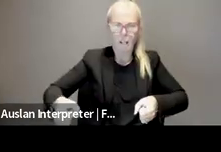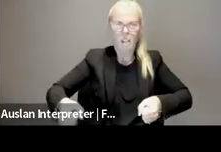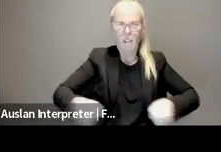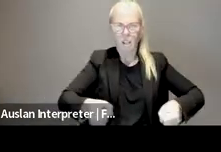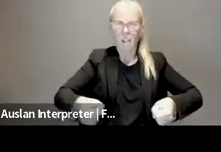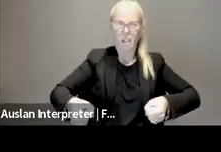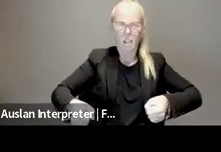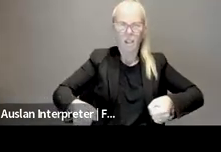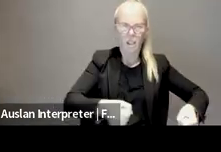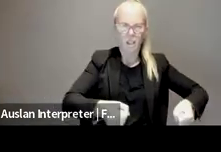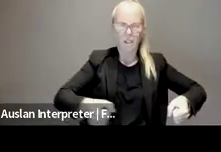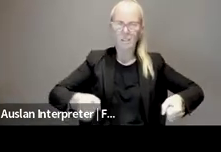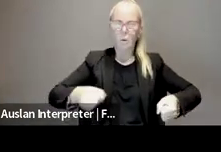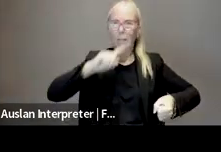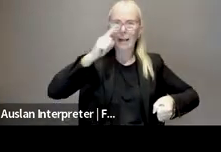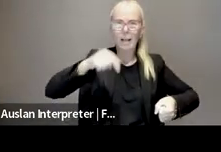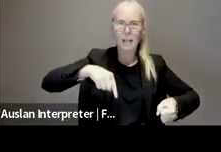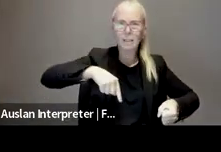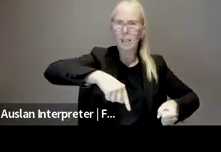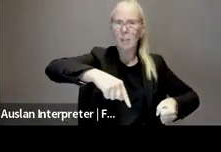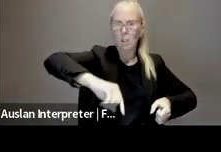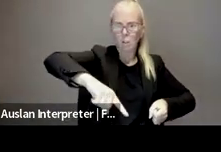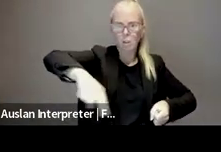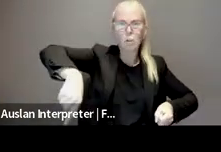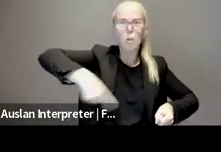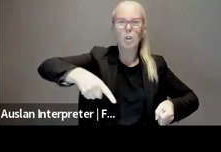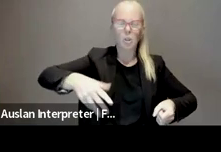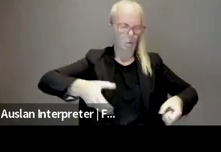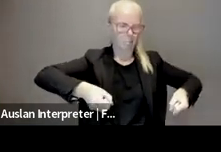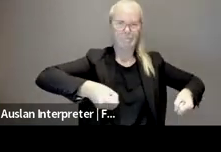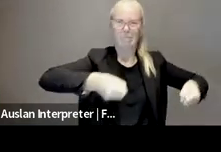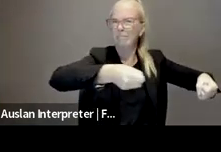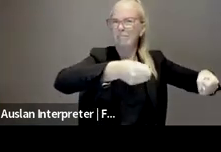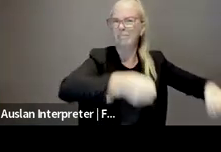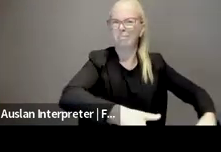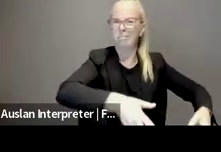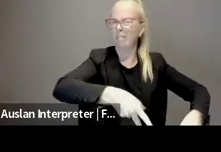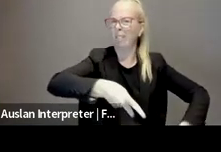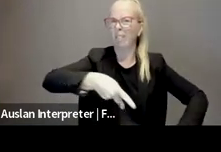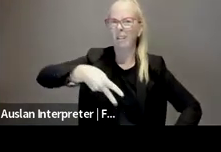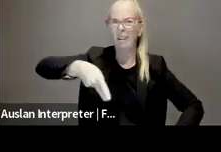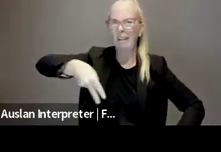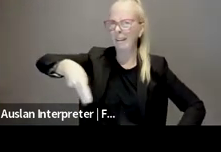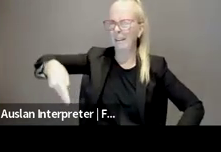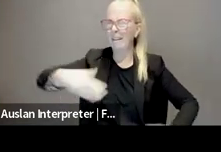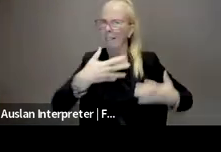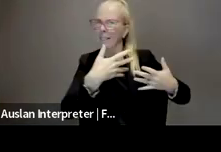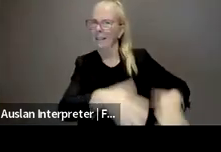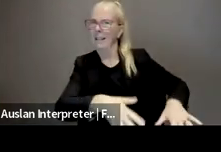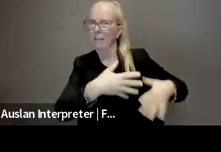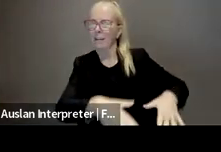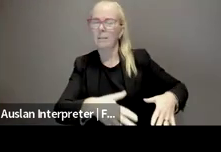just abandon their walker altogether? The current walkers clearly do not fully address user needs. So